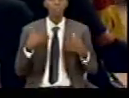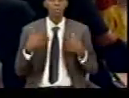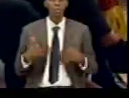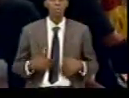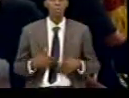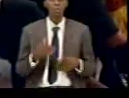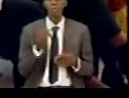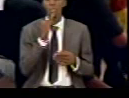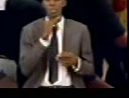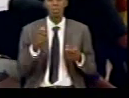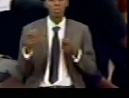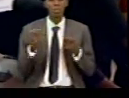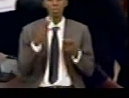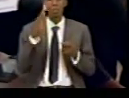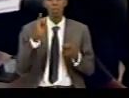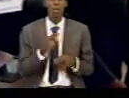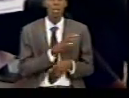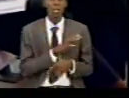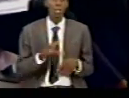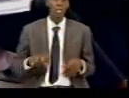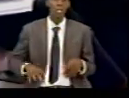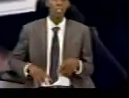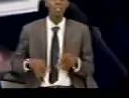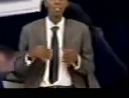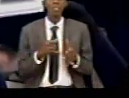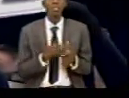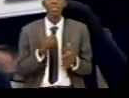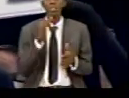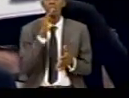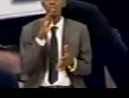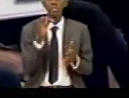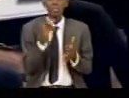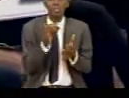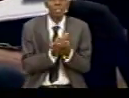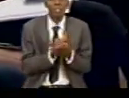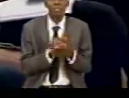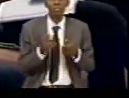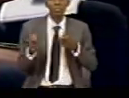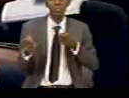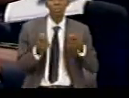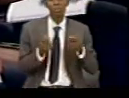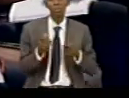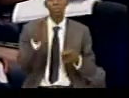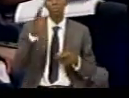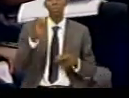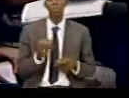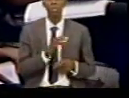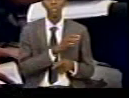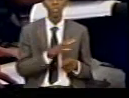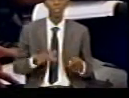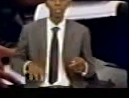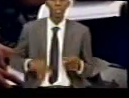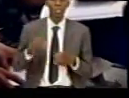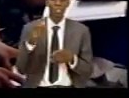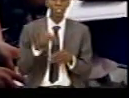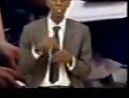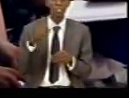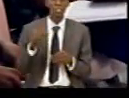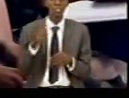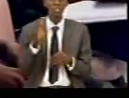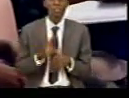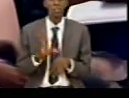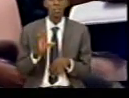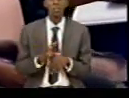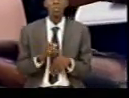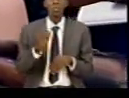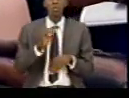governed by Christ, it's that government of Christ in the church, on